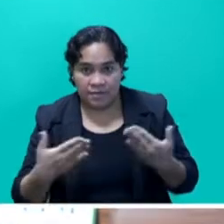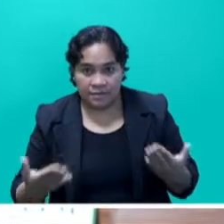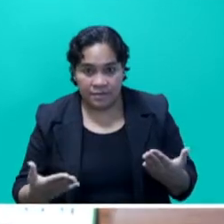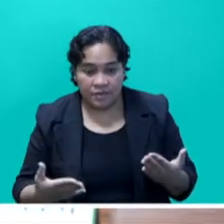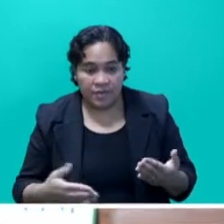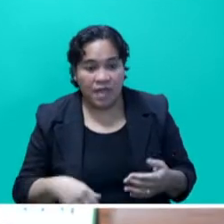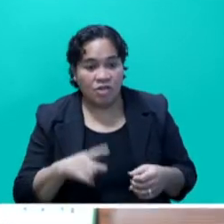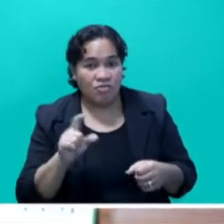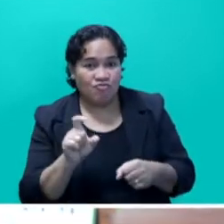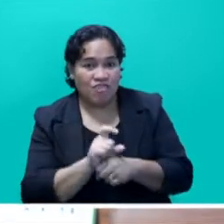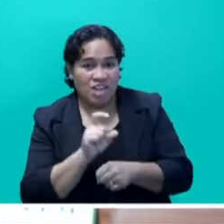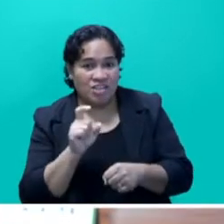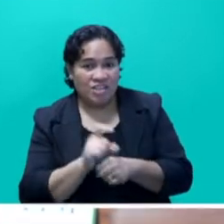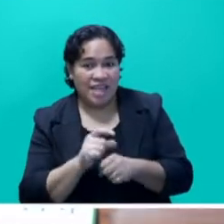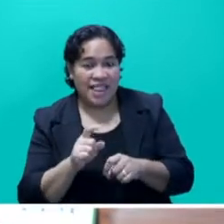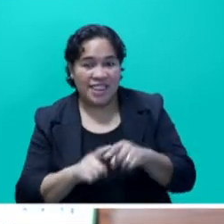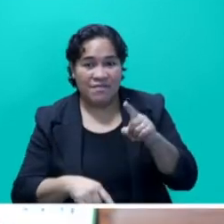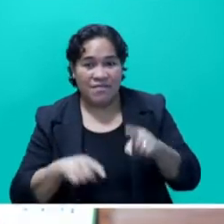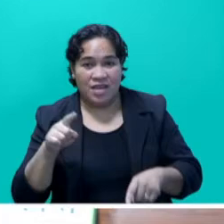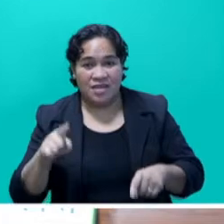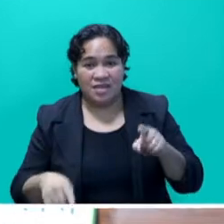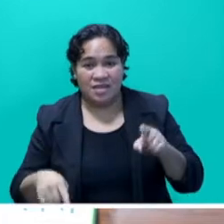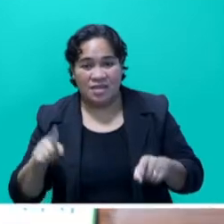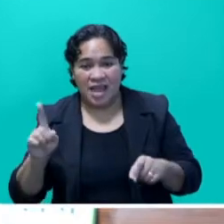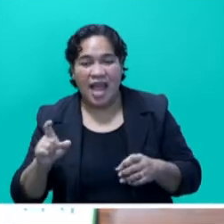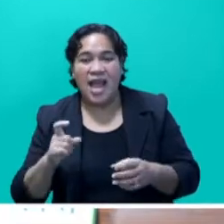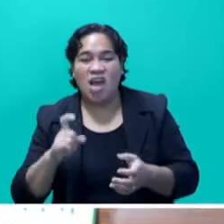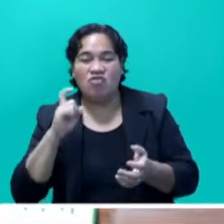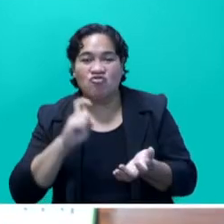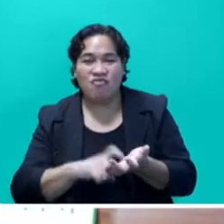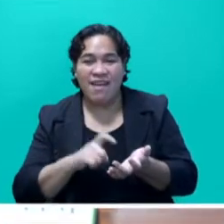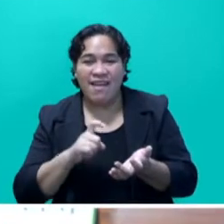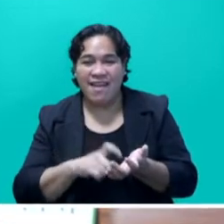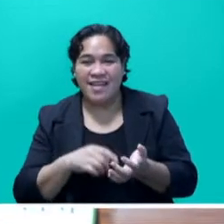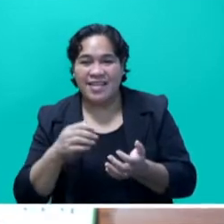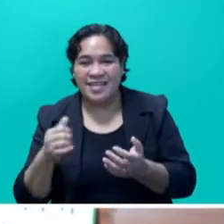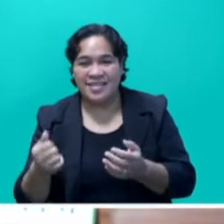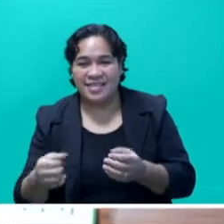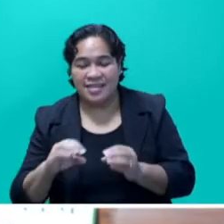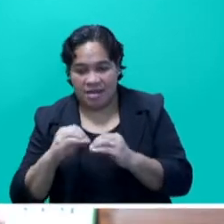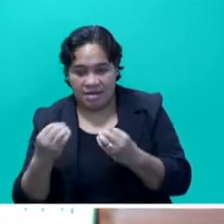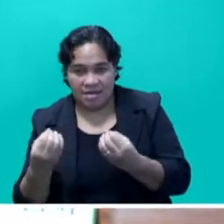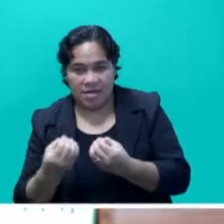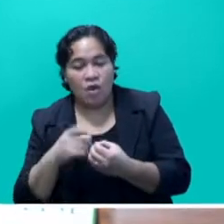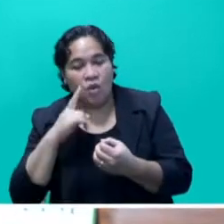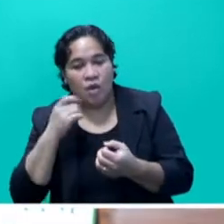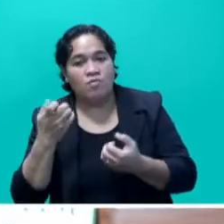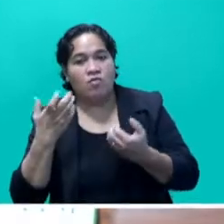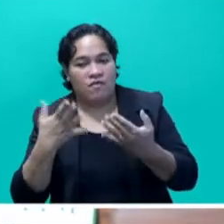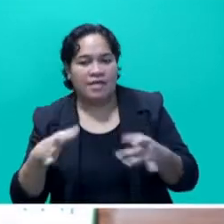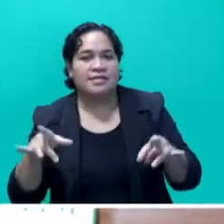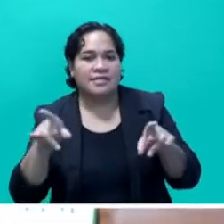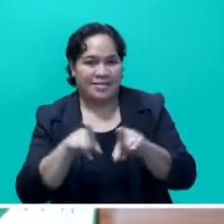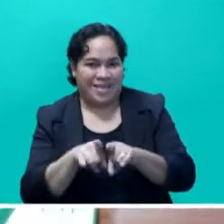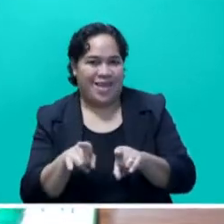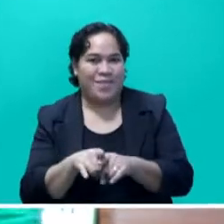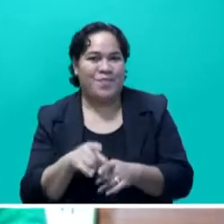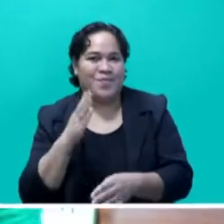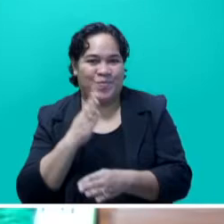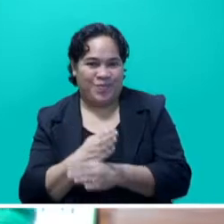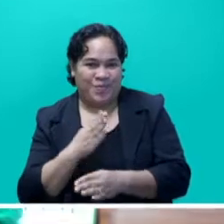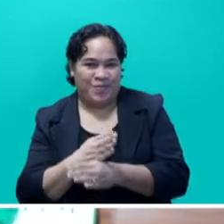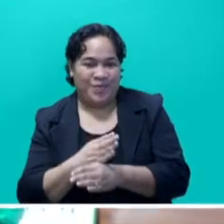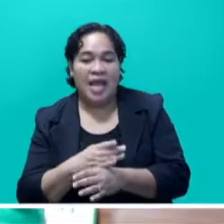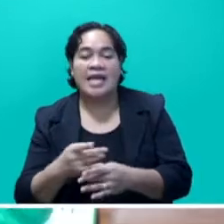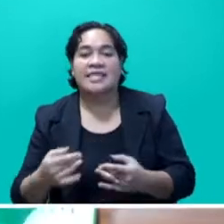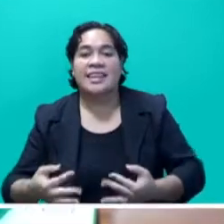the creation of different credit agencies under this legislation will provide same function as Data